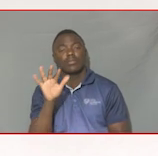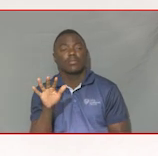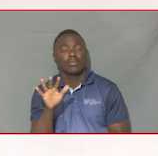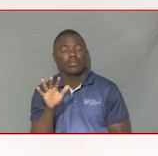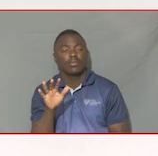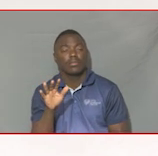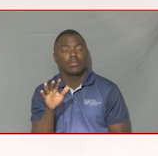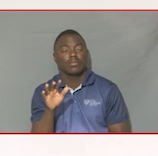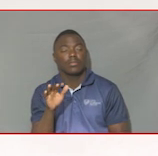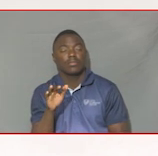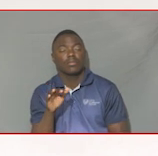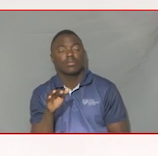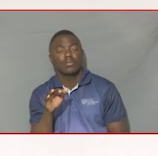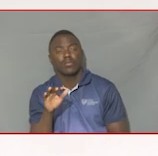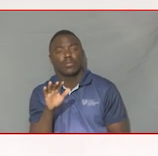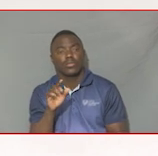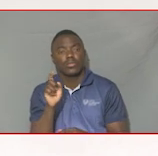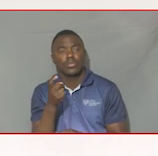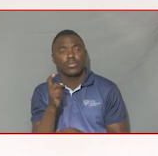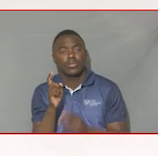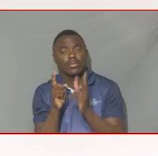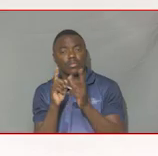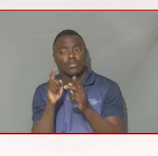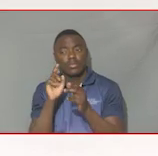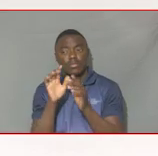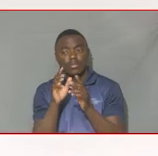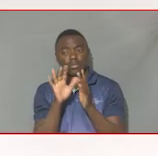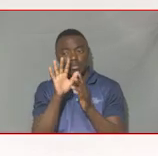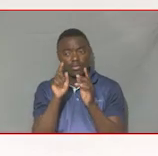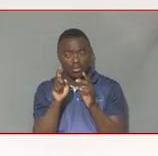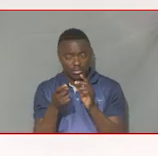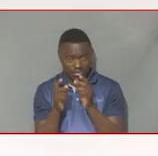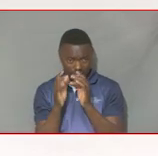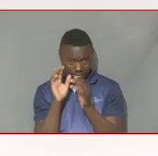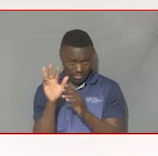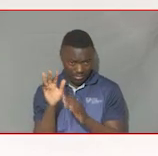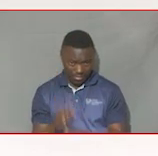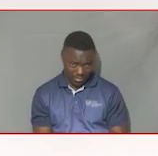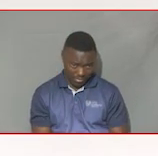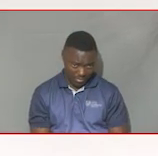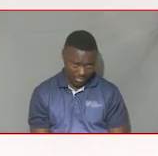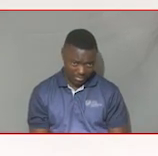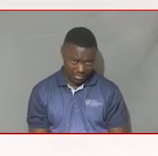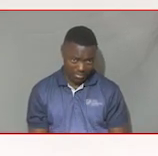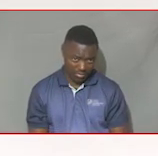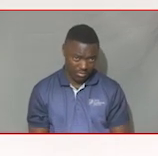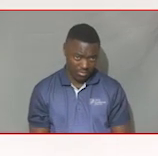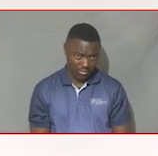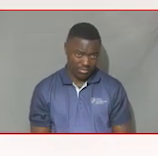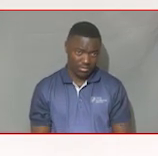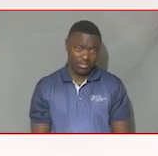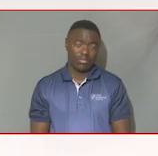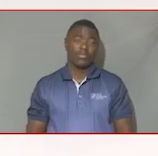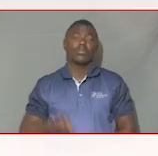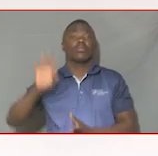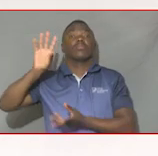was 4,59, and that gives you a value of 10,91. So how many values